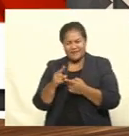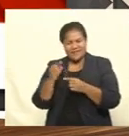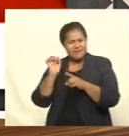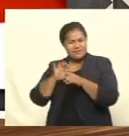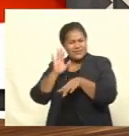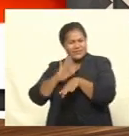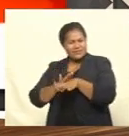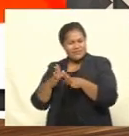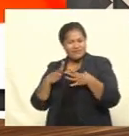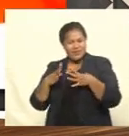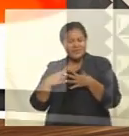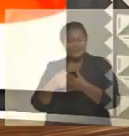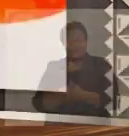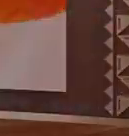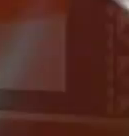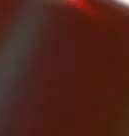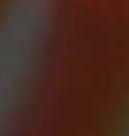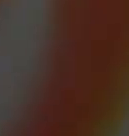park. Listen more coming up.